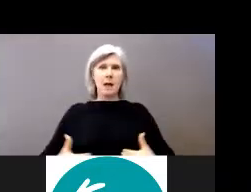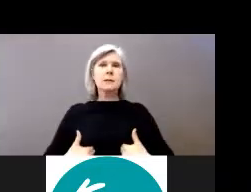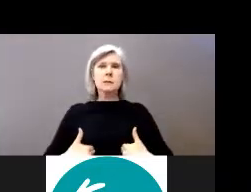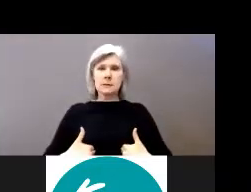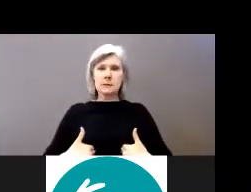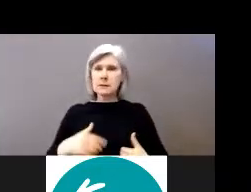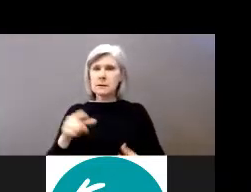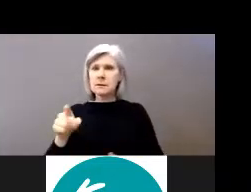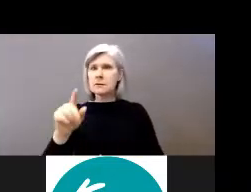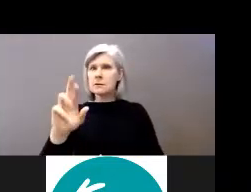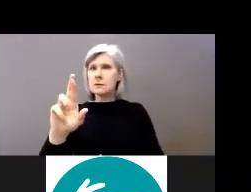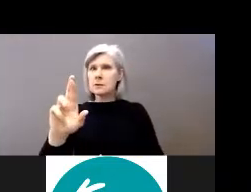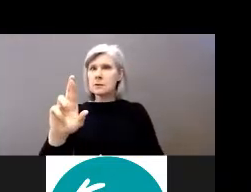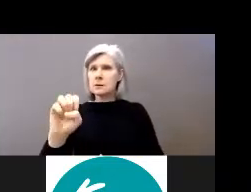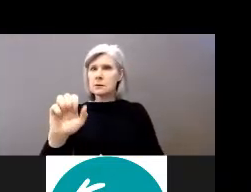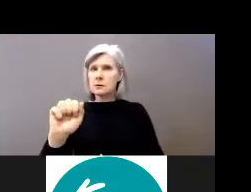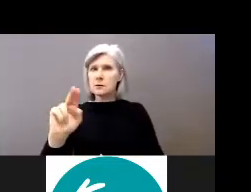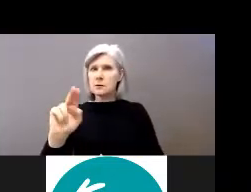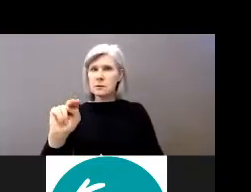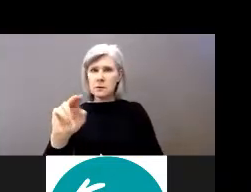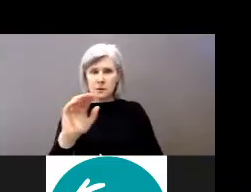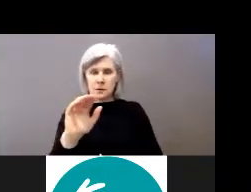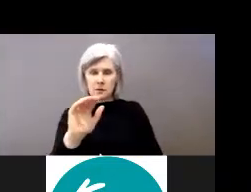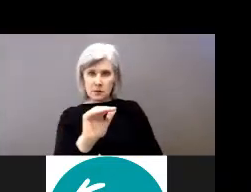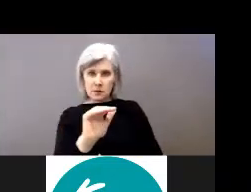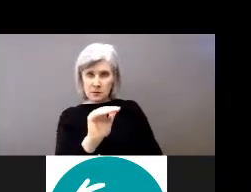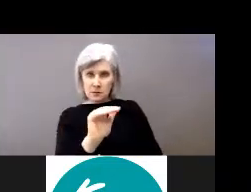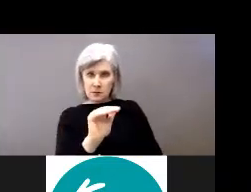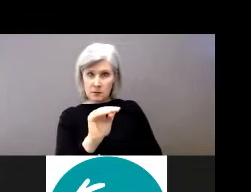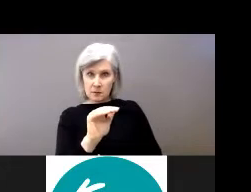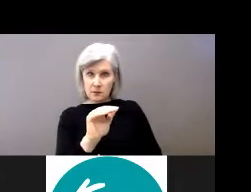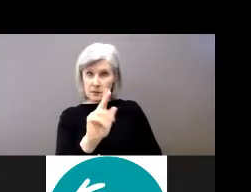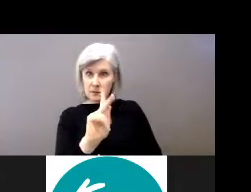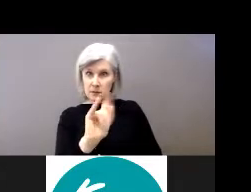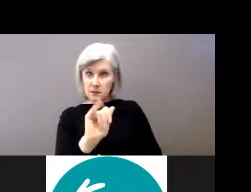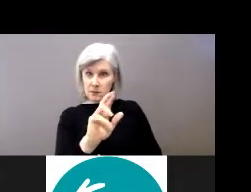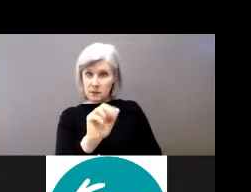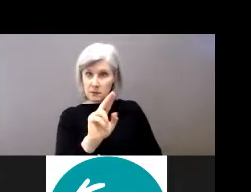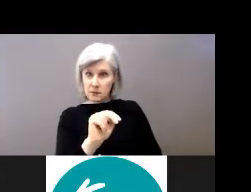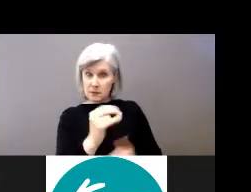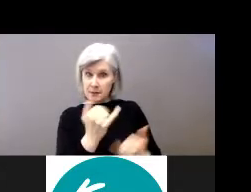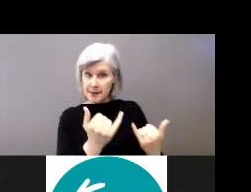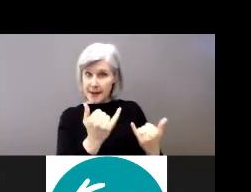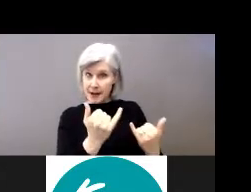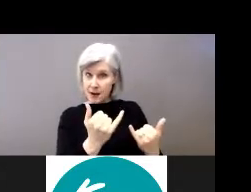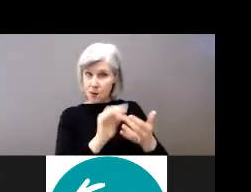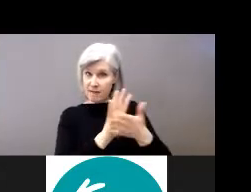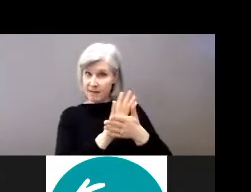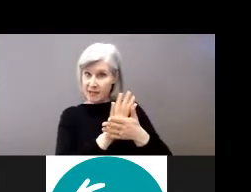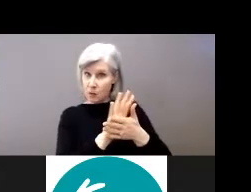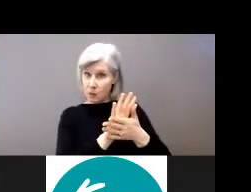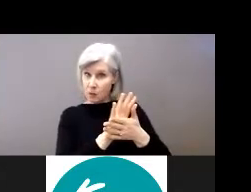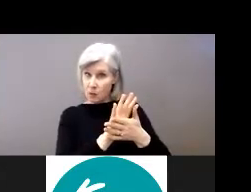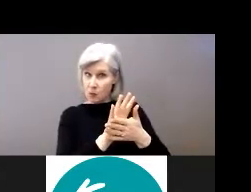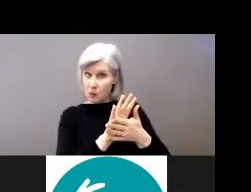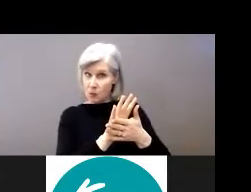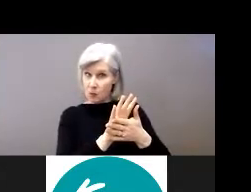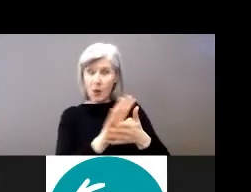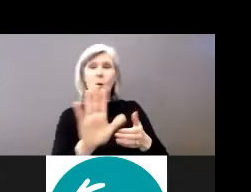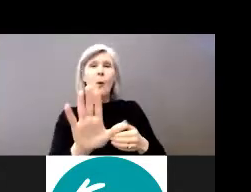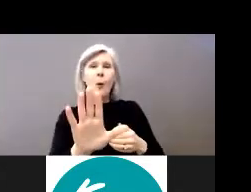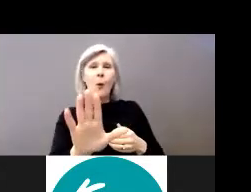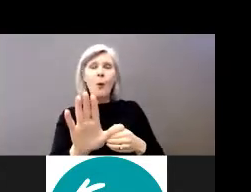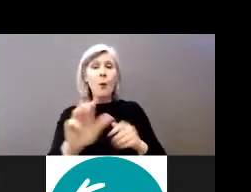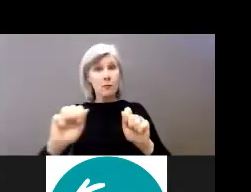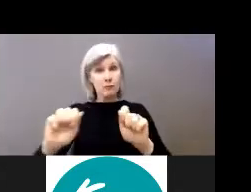just want to know if you wanted to share your video during your presentation. I'm going to leave it off just to keep